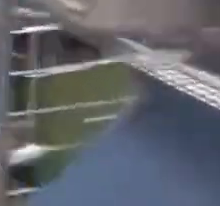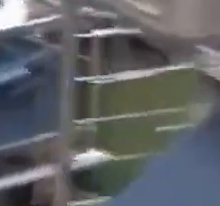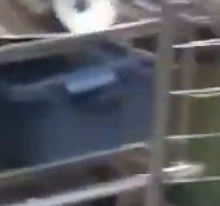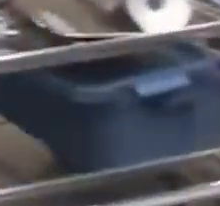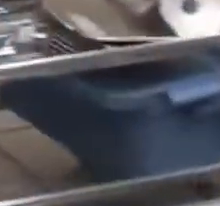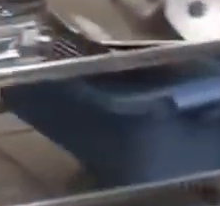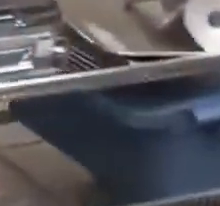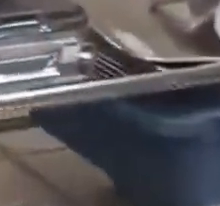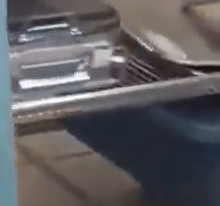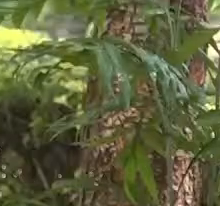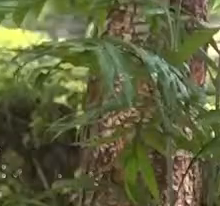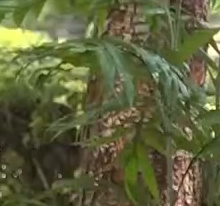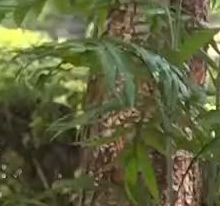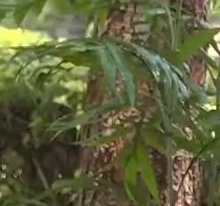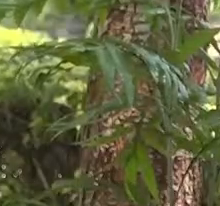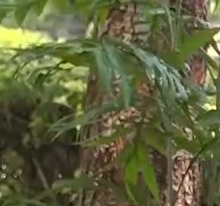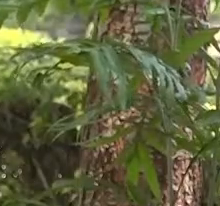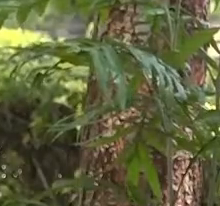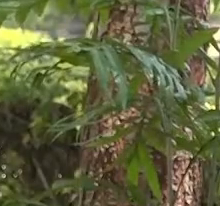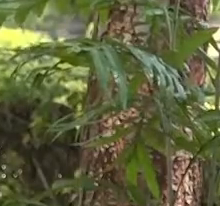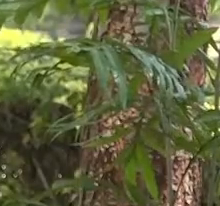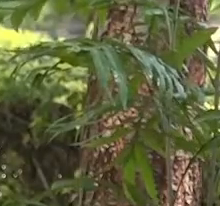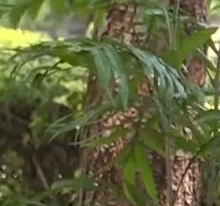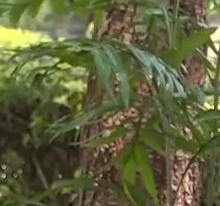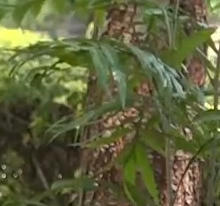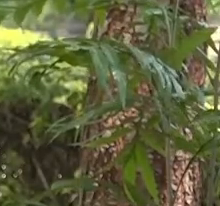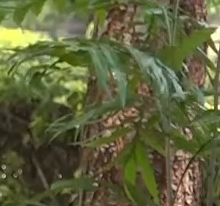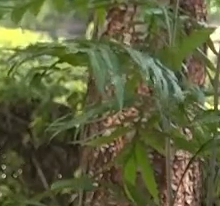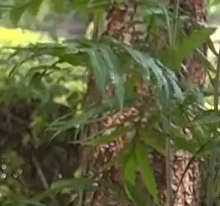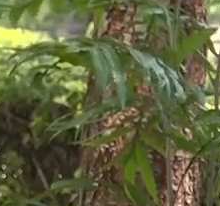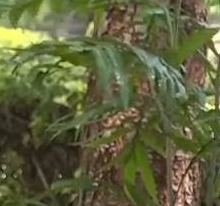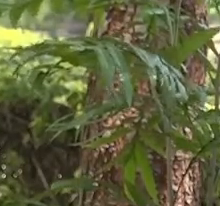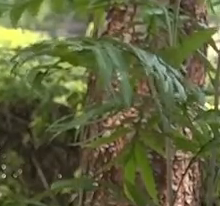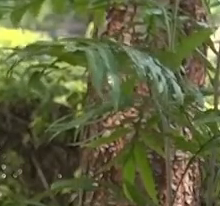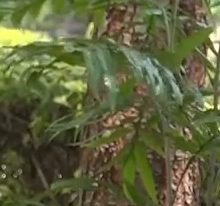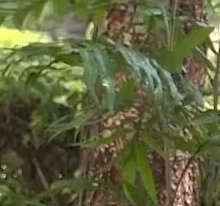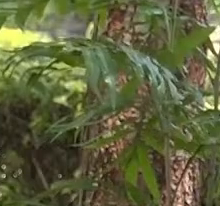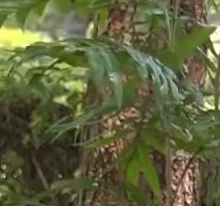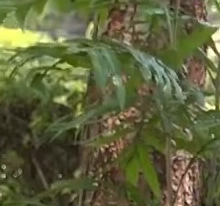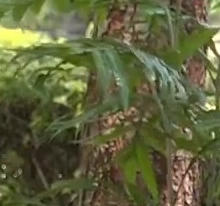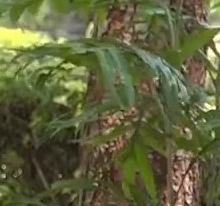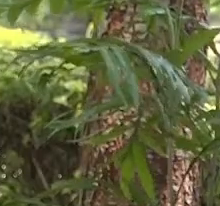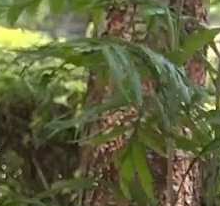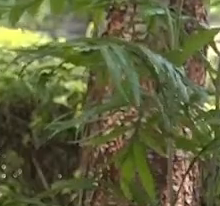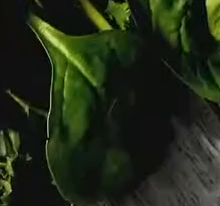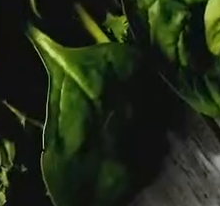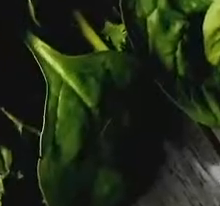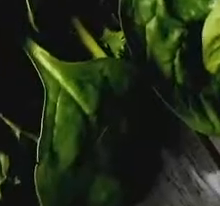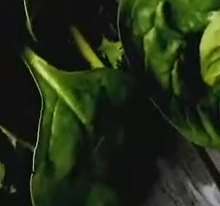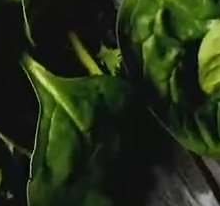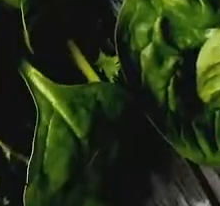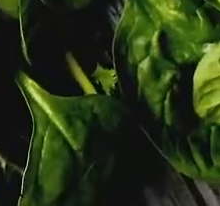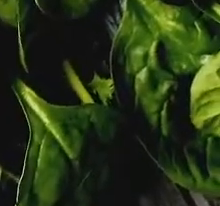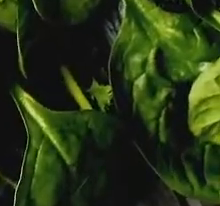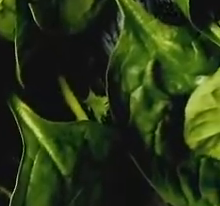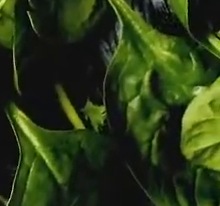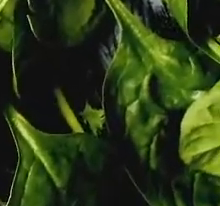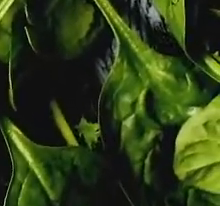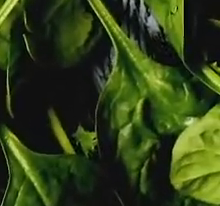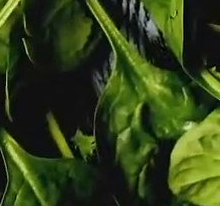the absence of disease. Welcome to Focus on Health, a show on all matters health, wellness, and lifestyle.